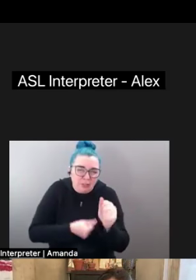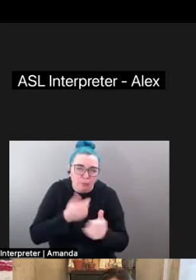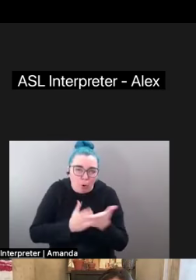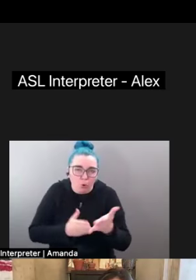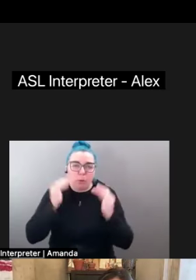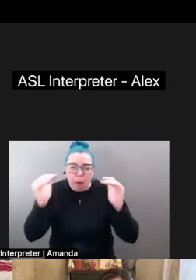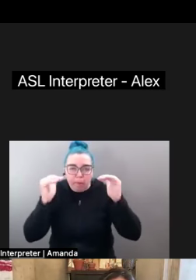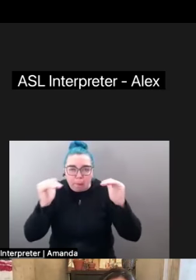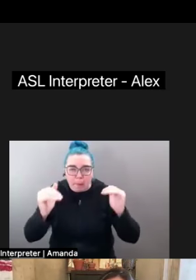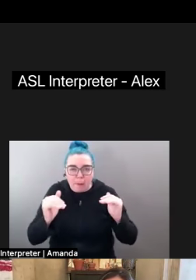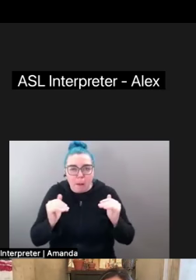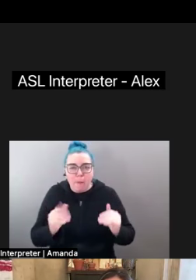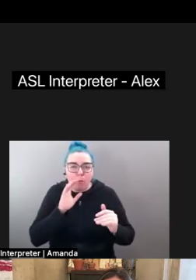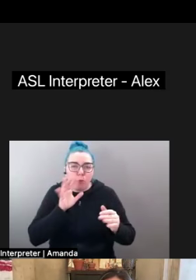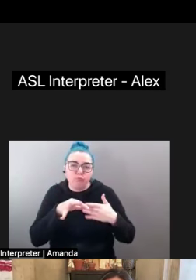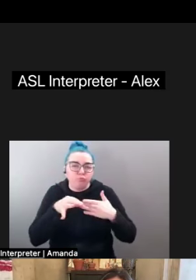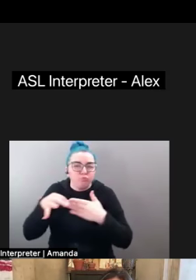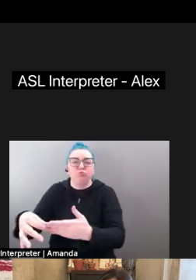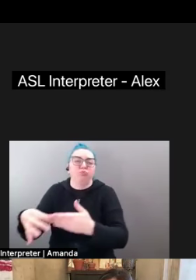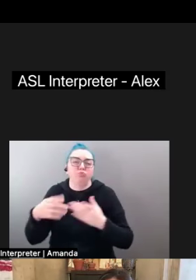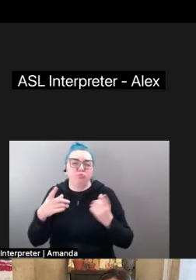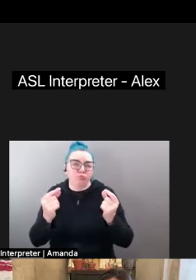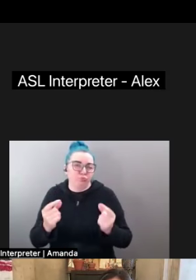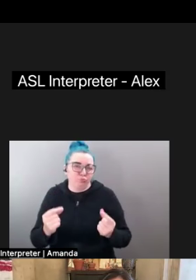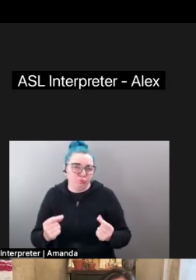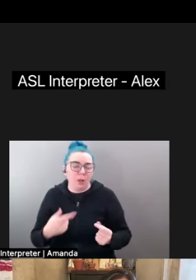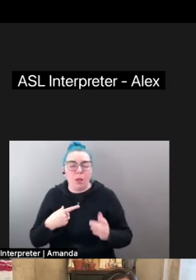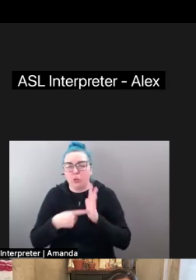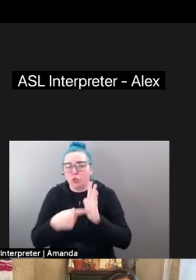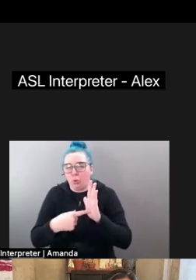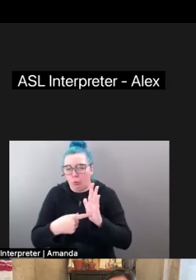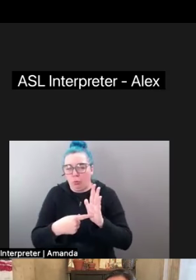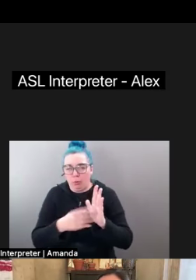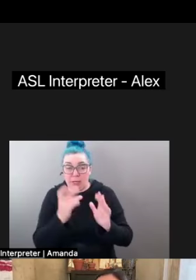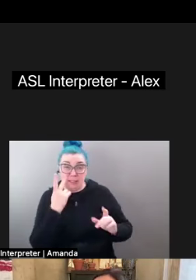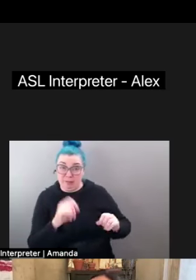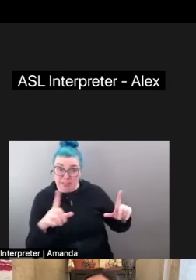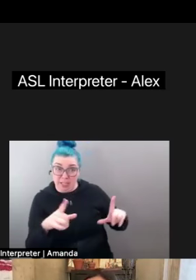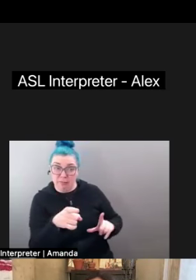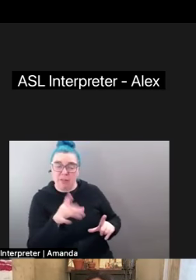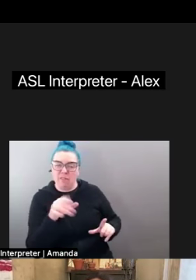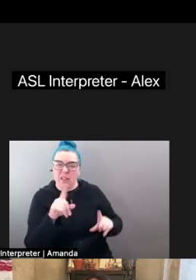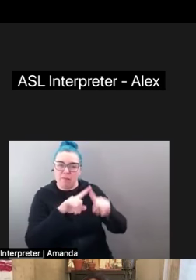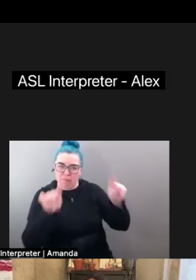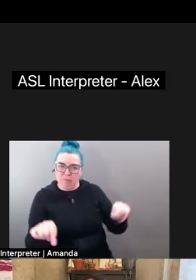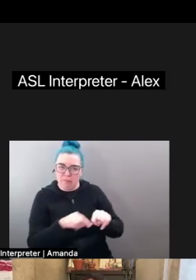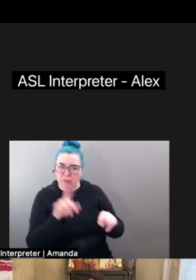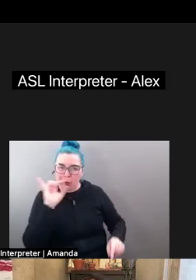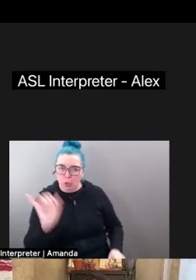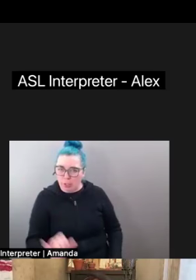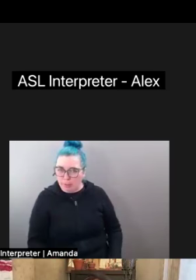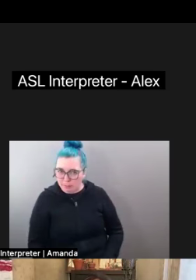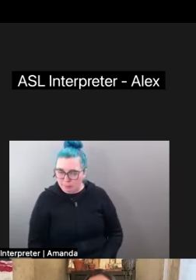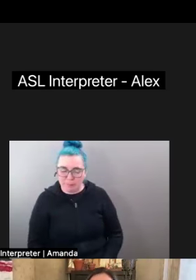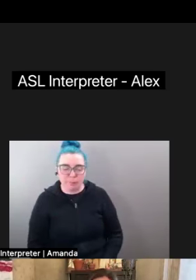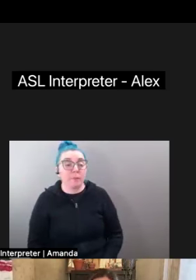festival stream. So I'll just take a quick peek at what the form looks like. You can see you can insert your festival name